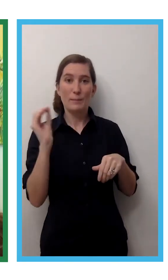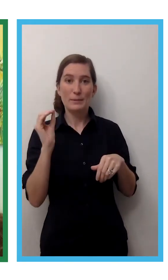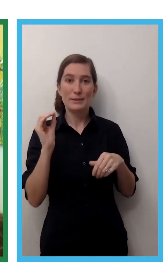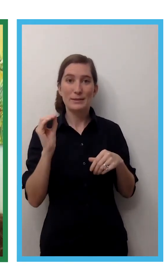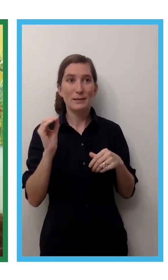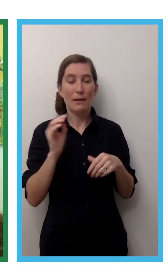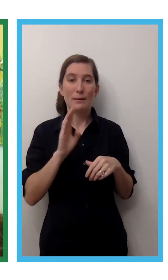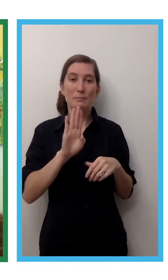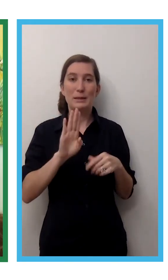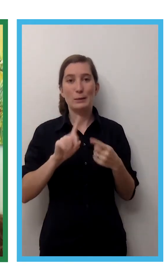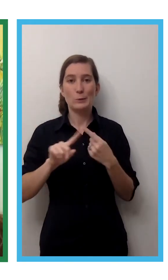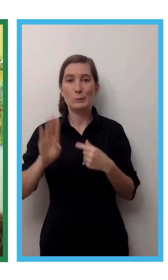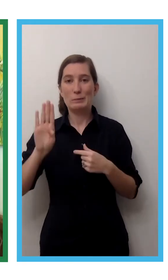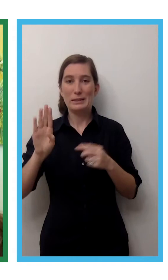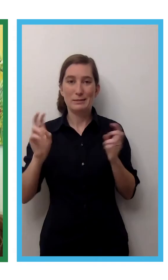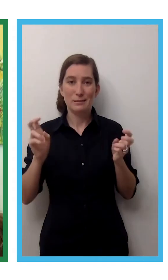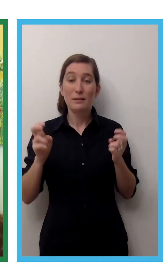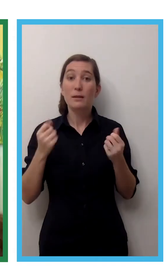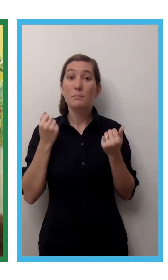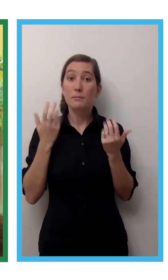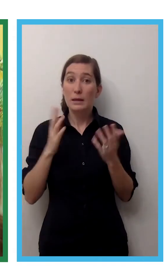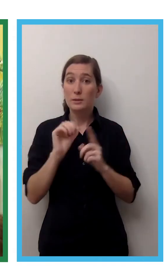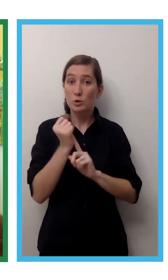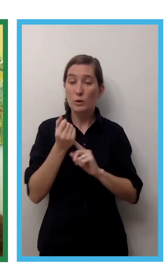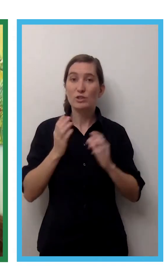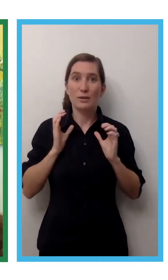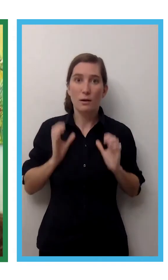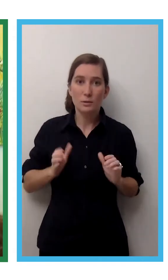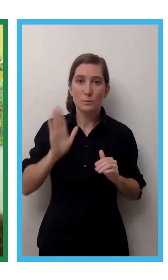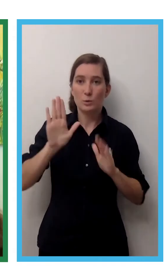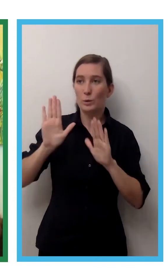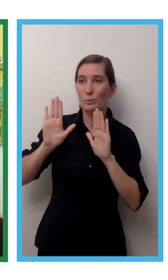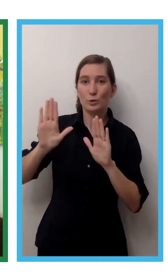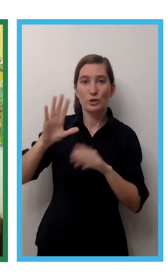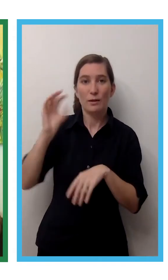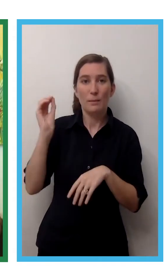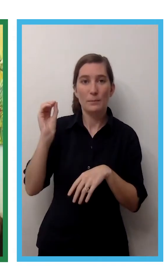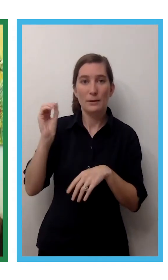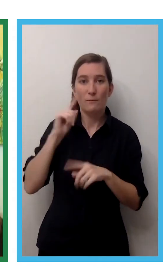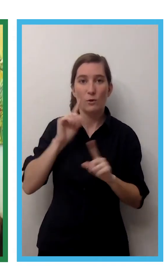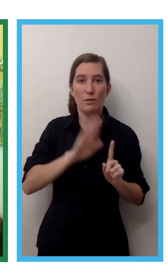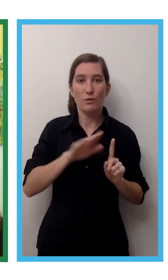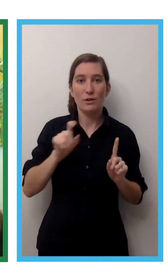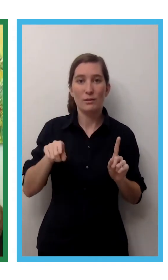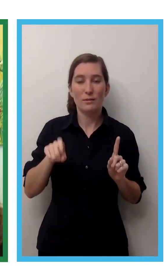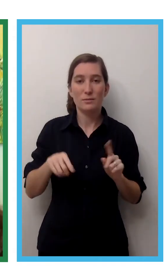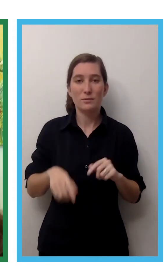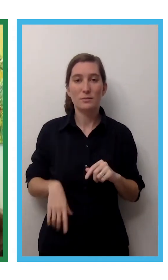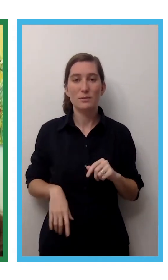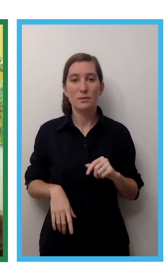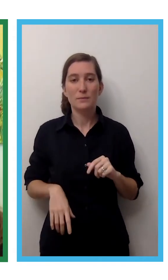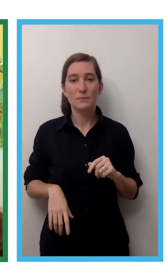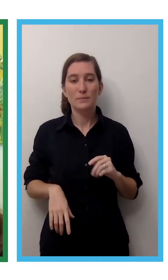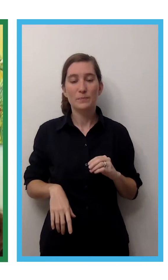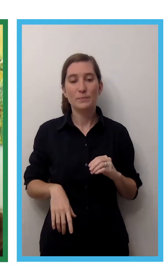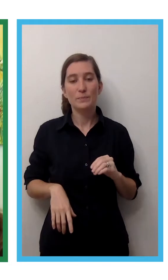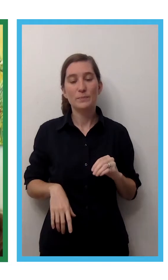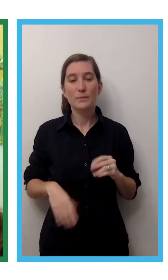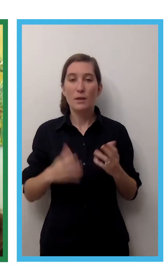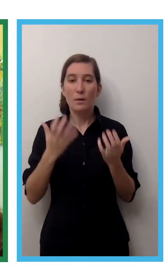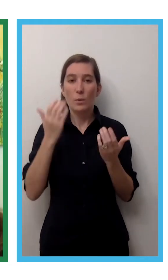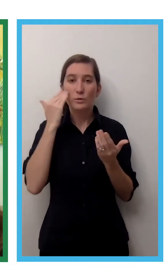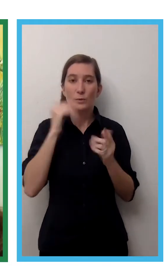them into that because they want to know things like tier two spend. And they also want to know answers to the questions about what are you doing?